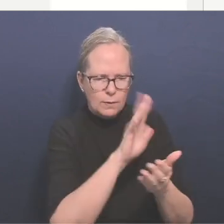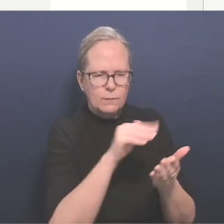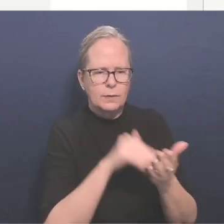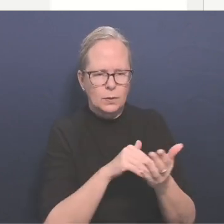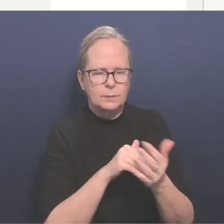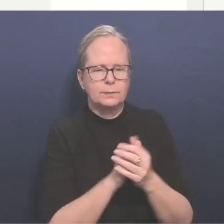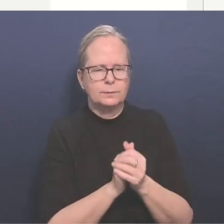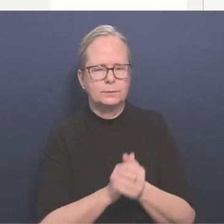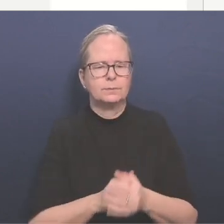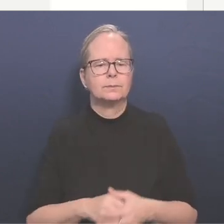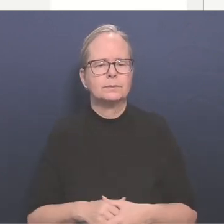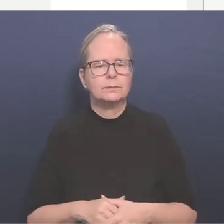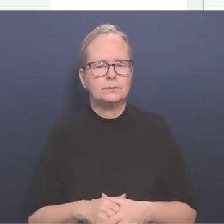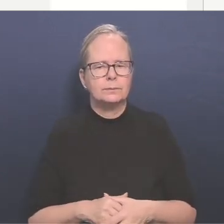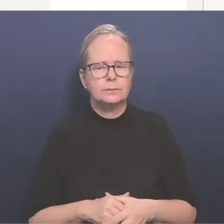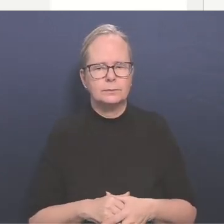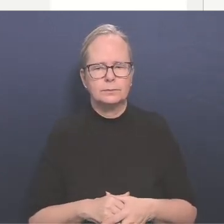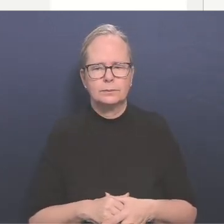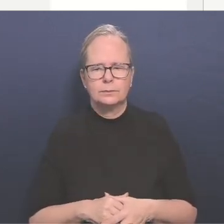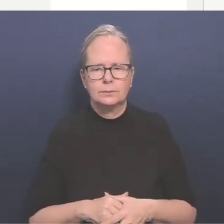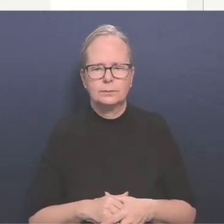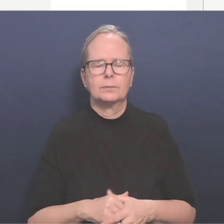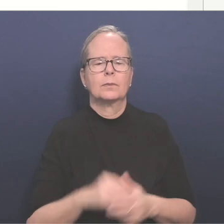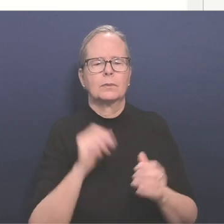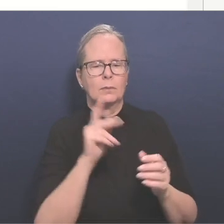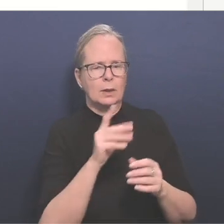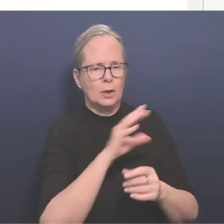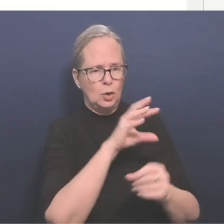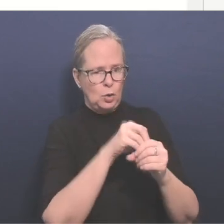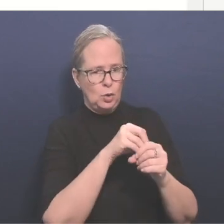or expecting a child? No.